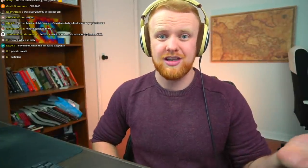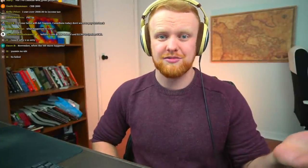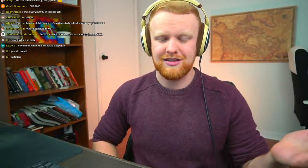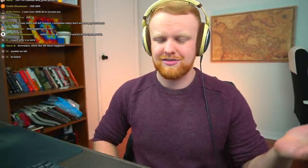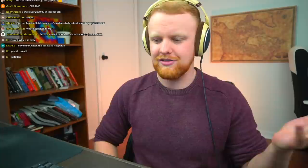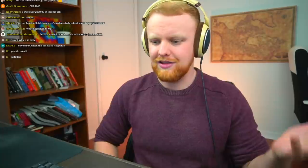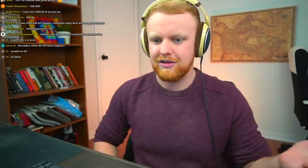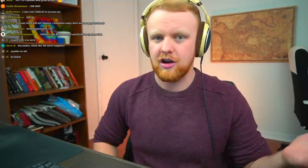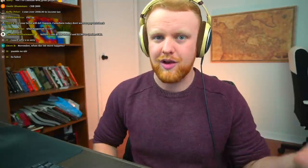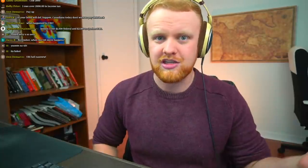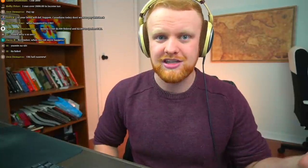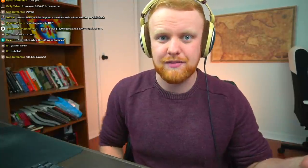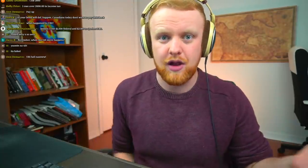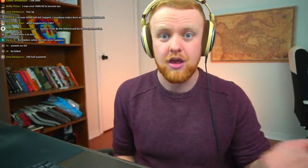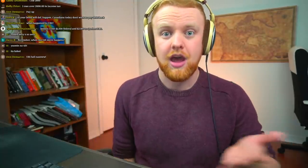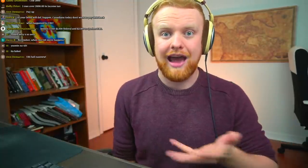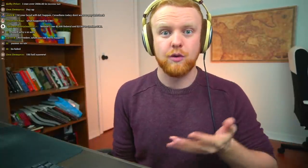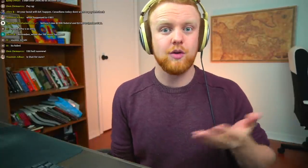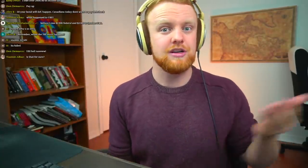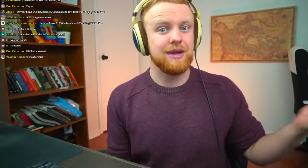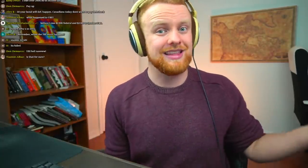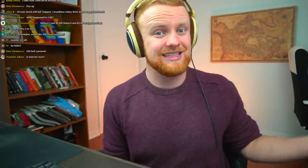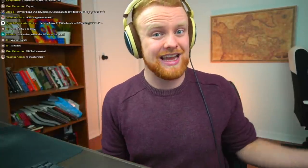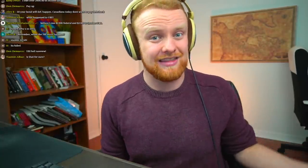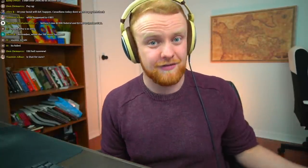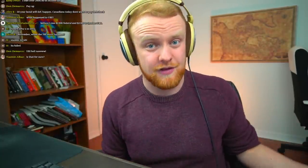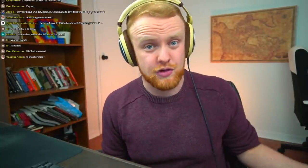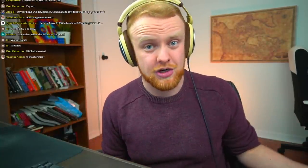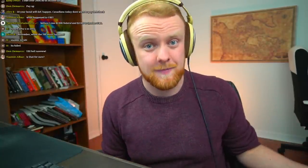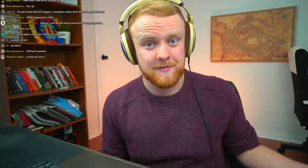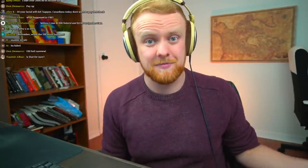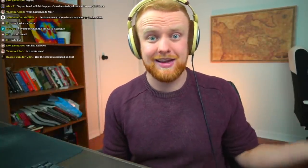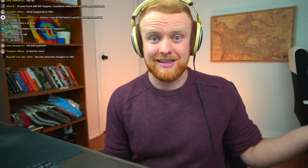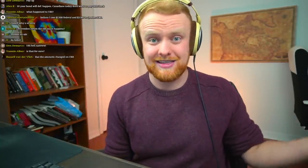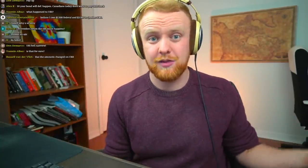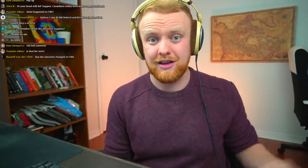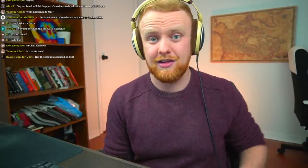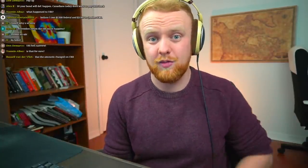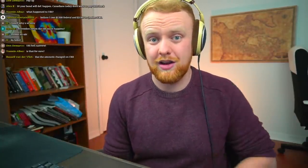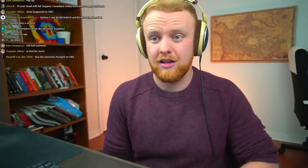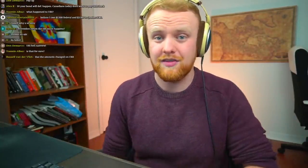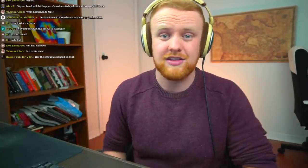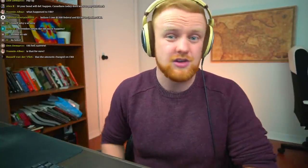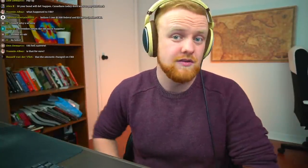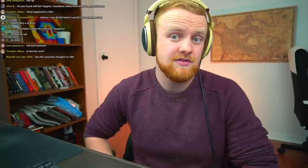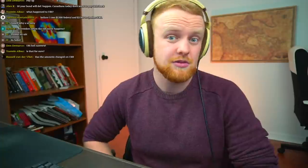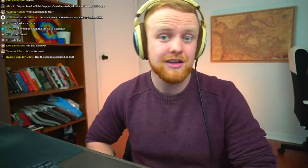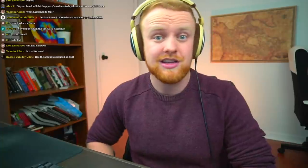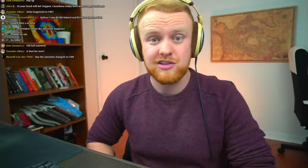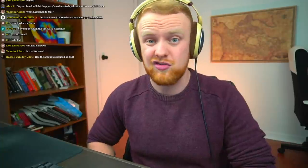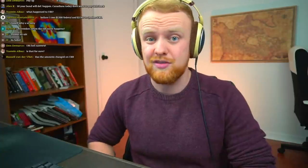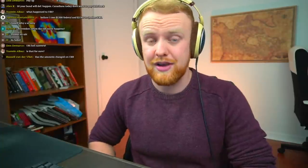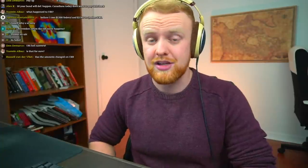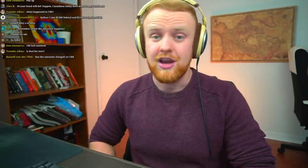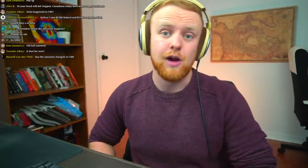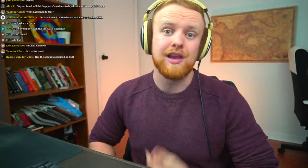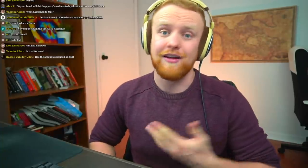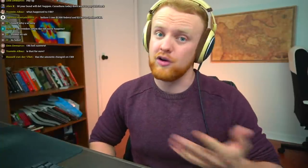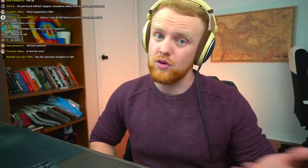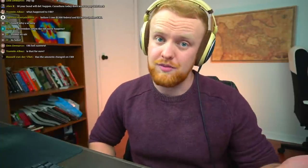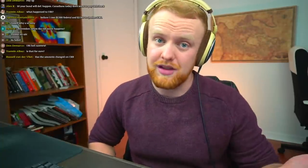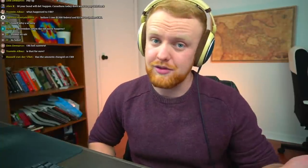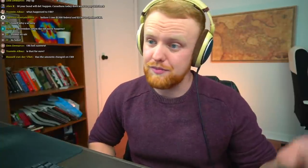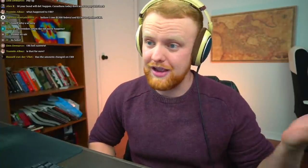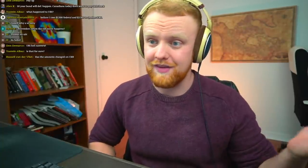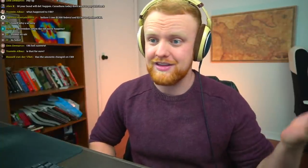pros and cons, right? Certainly there are questions about how we're going to pay this debt in the future, right? This is what a lot of conservatives are really concerned about. Are we